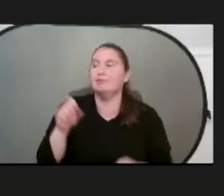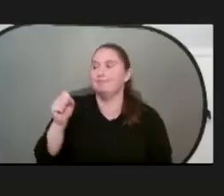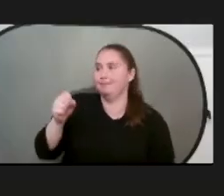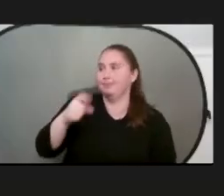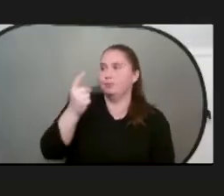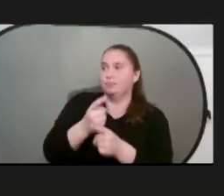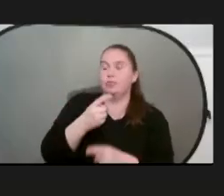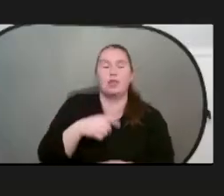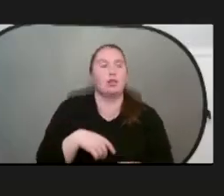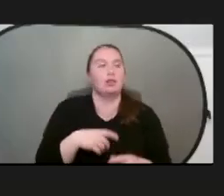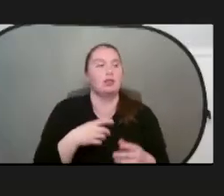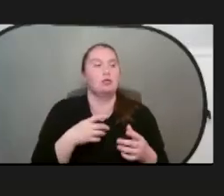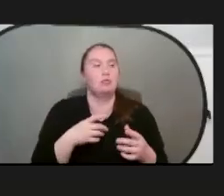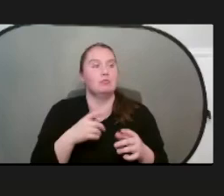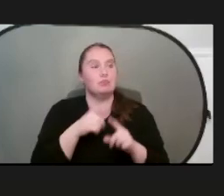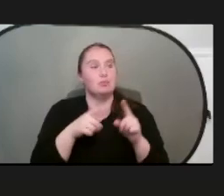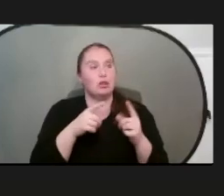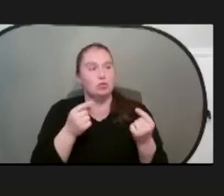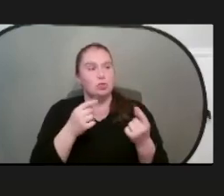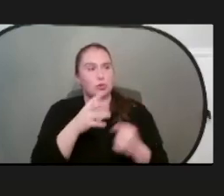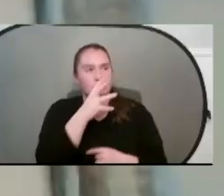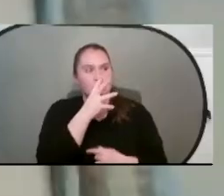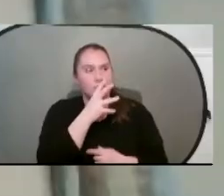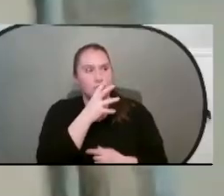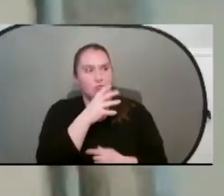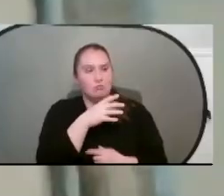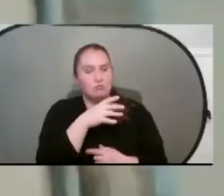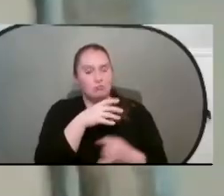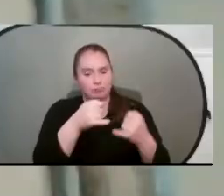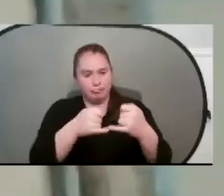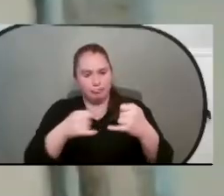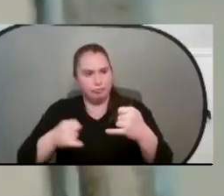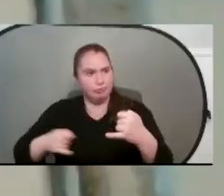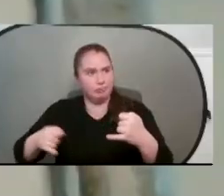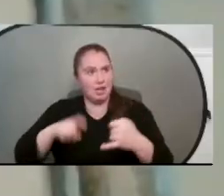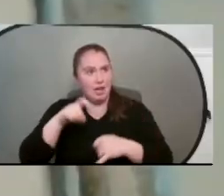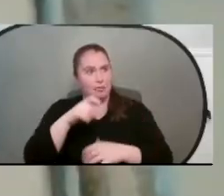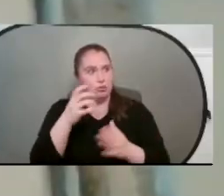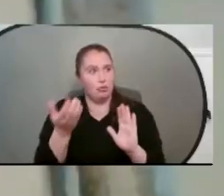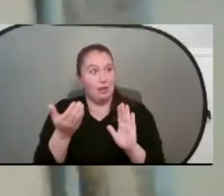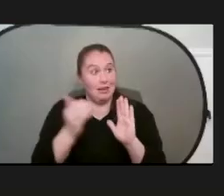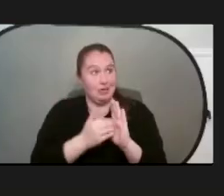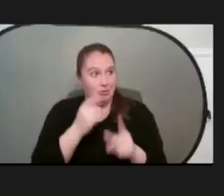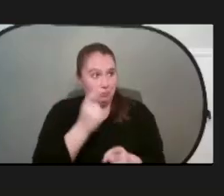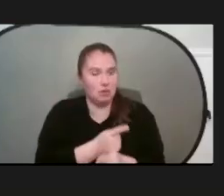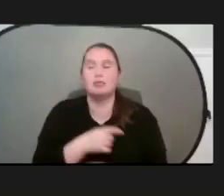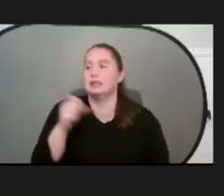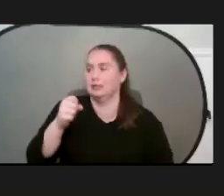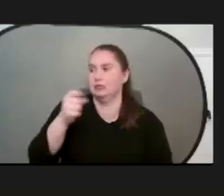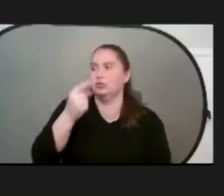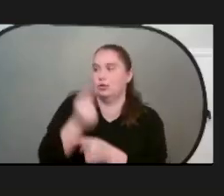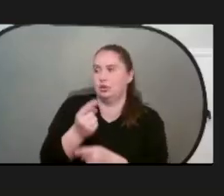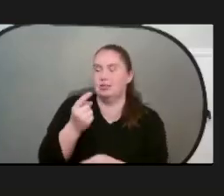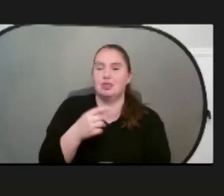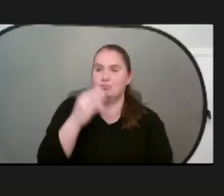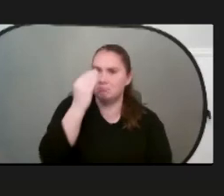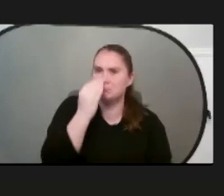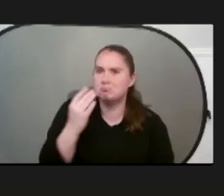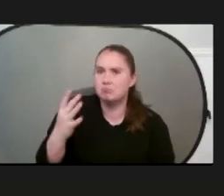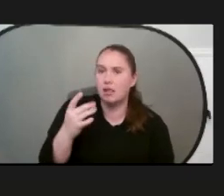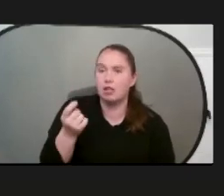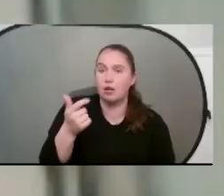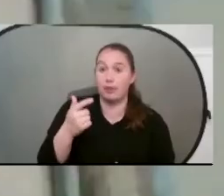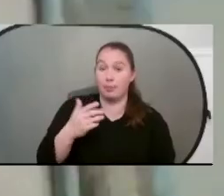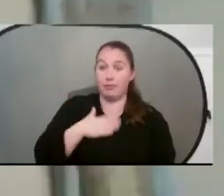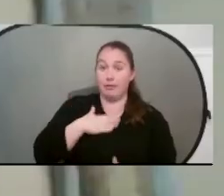be redrawing the zones, obviously. Yes, more than likely. That's correct. Okay. And to tell you a little bit of our